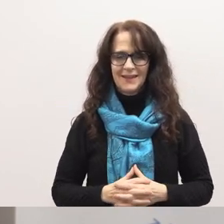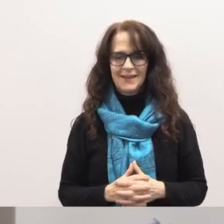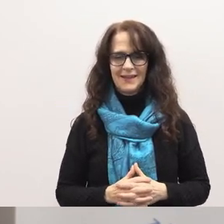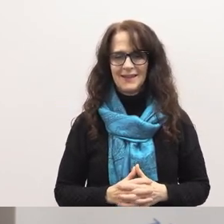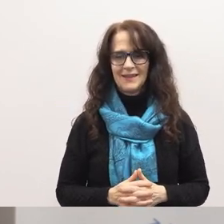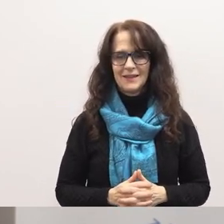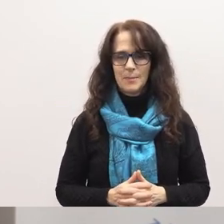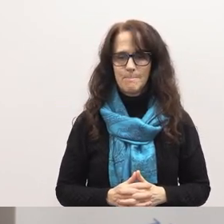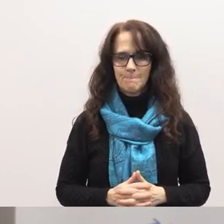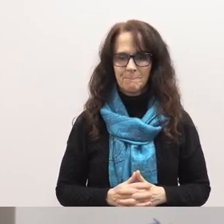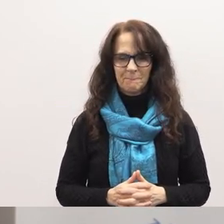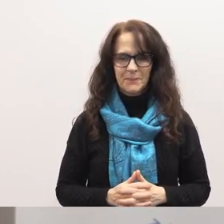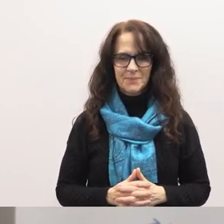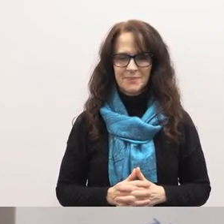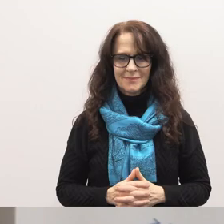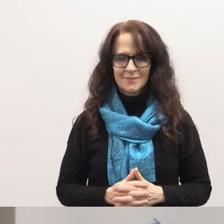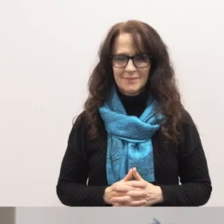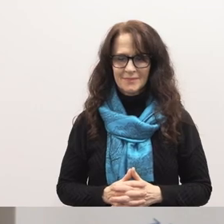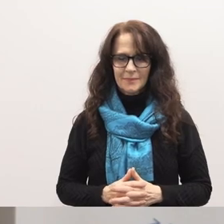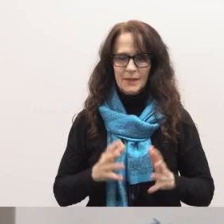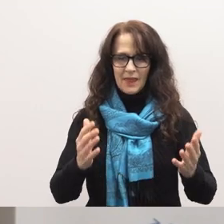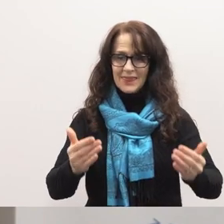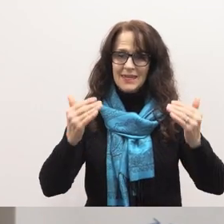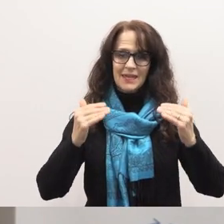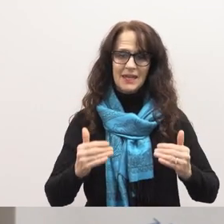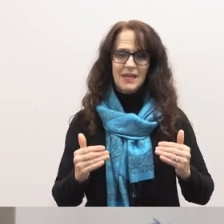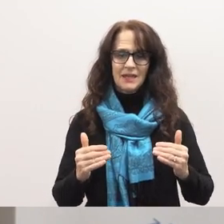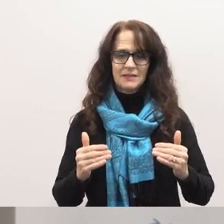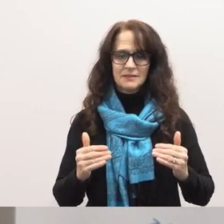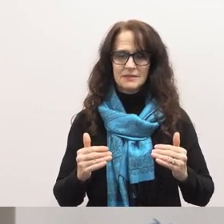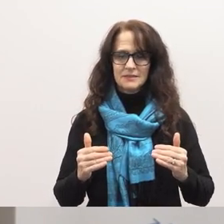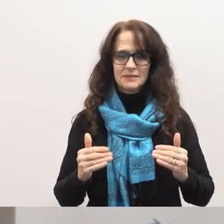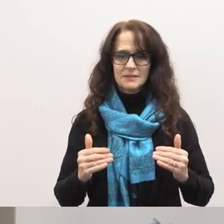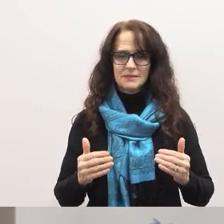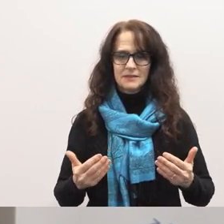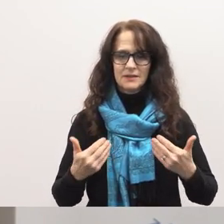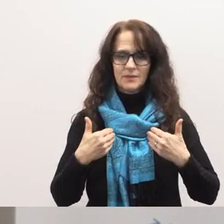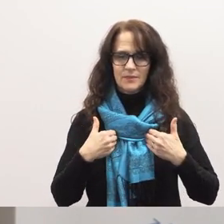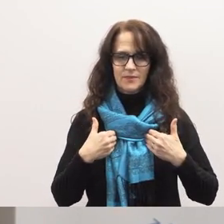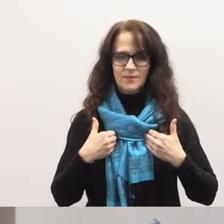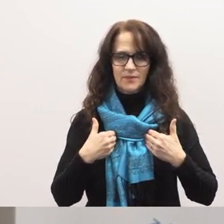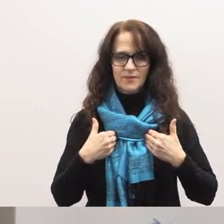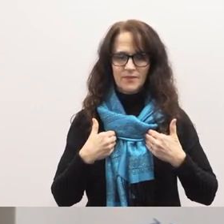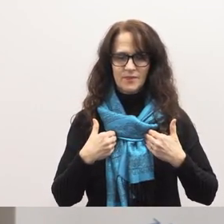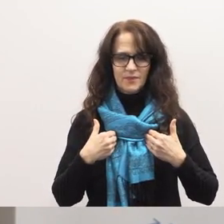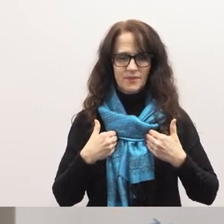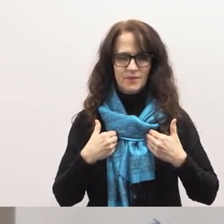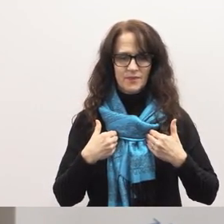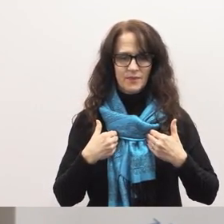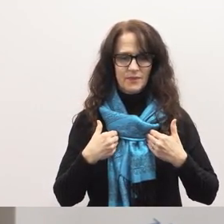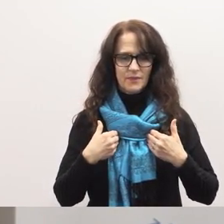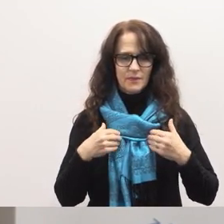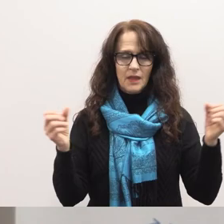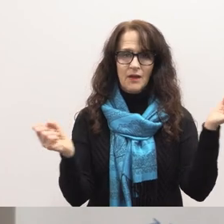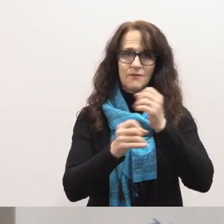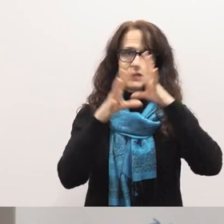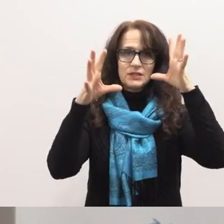okay, so next on the agenda, we have a vision and